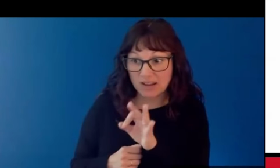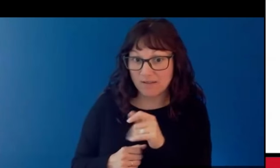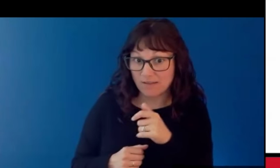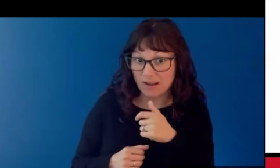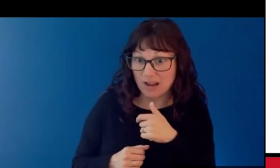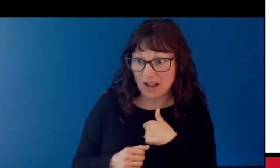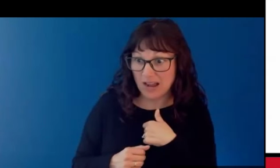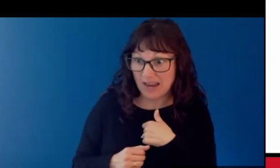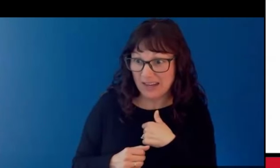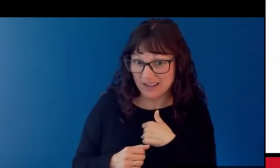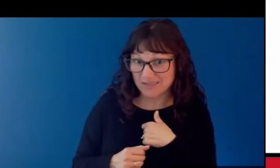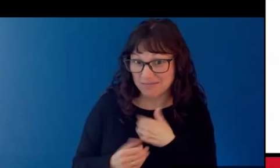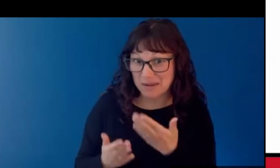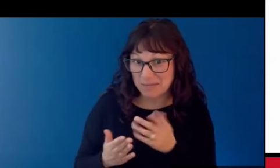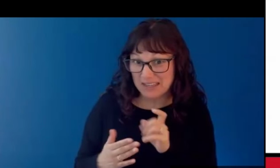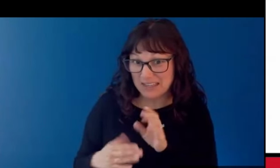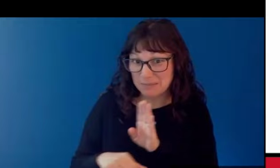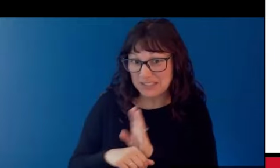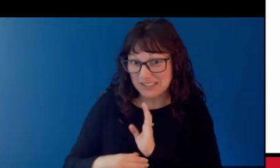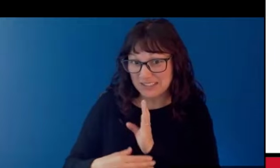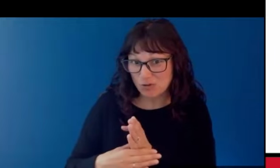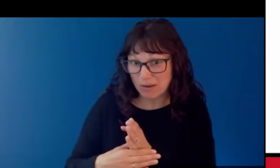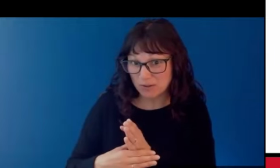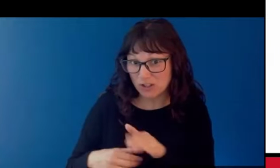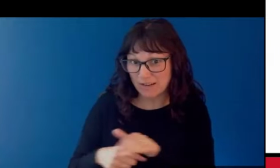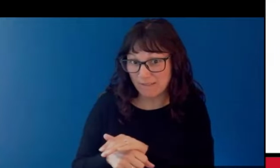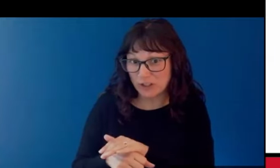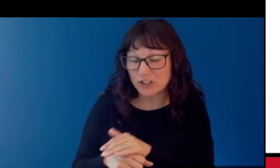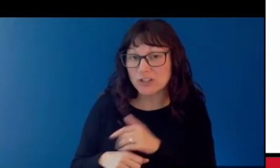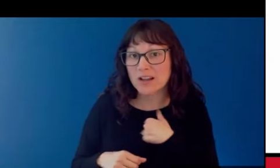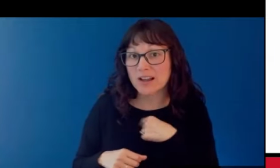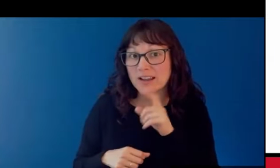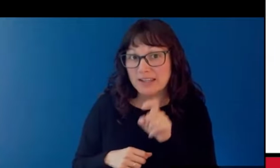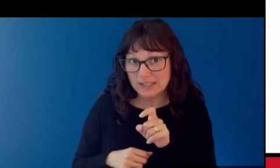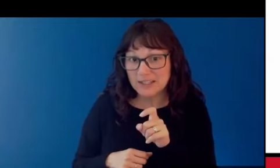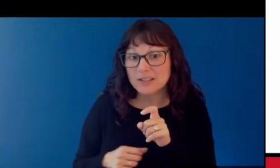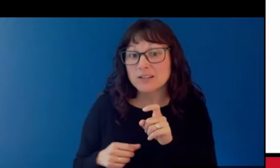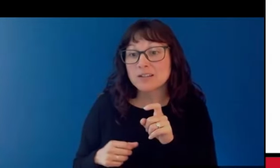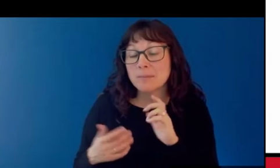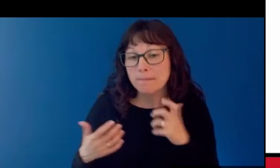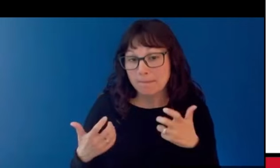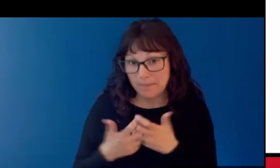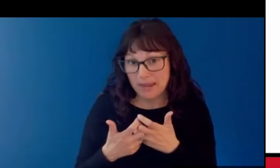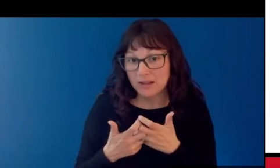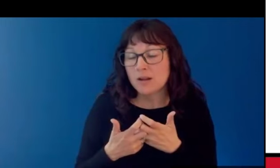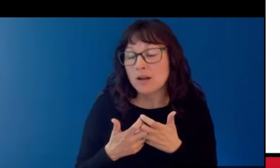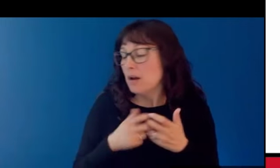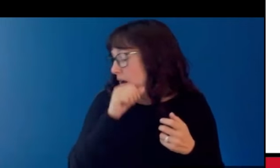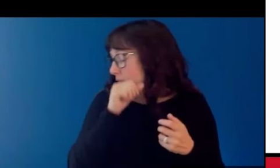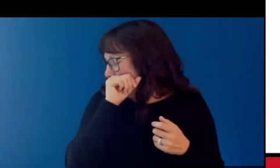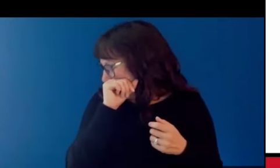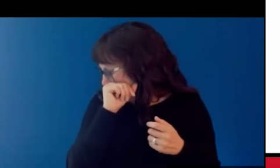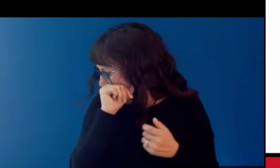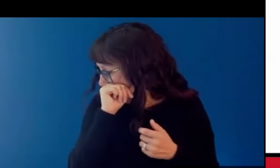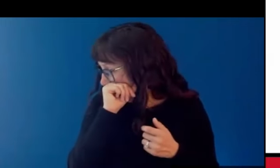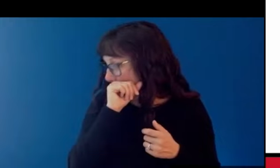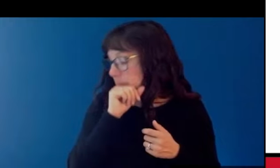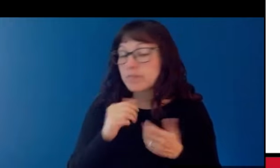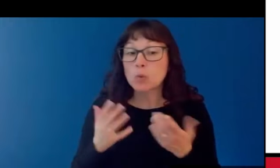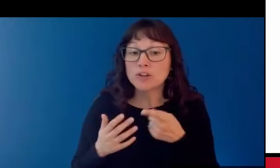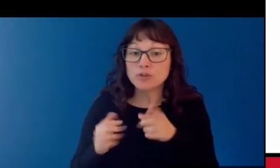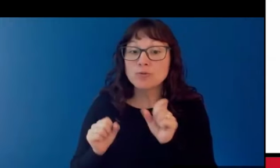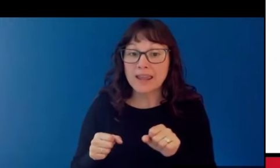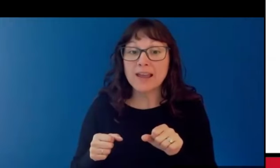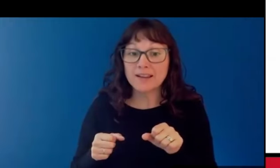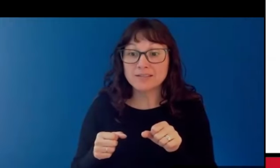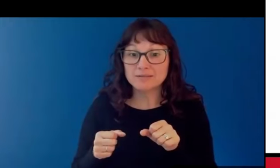business interruption coverage, you're going to need it to match what you're able to cover on your